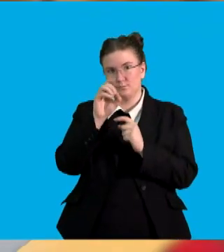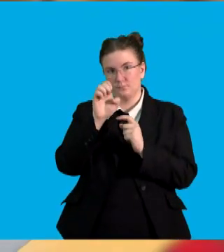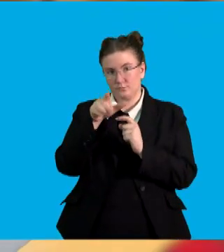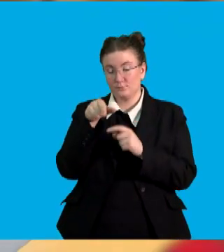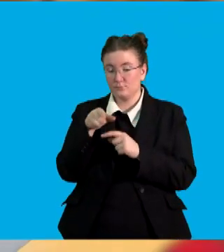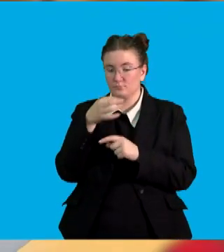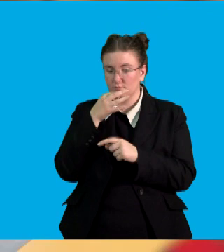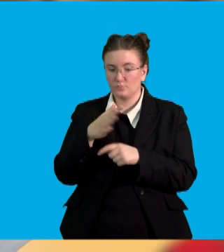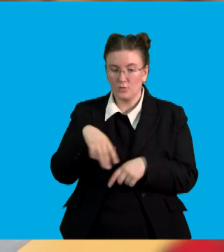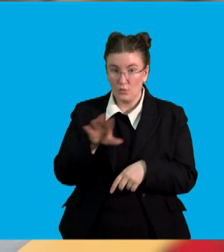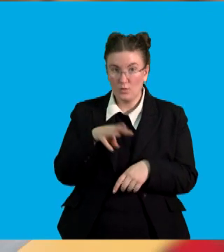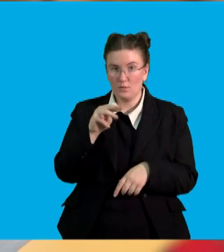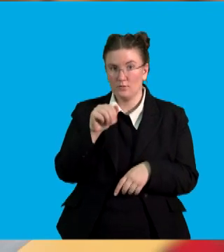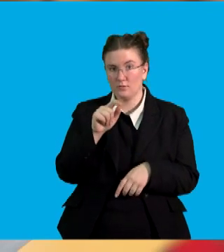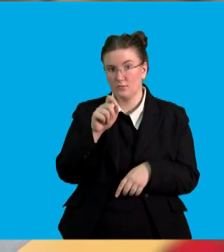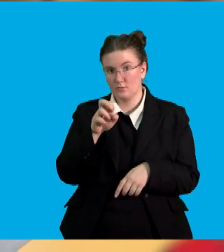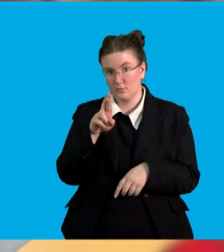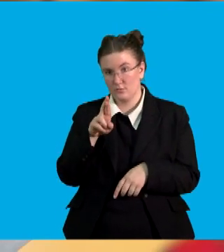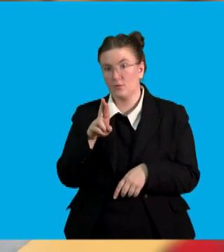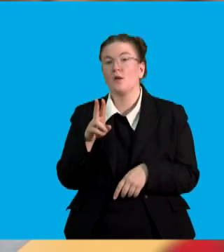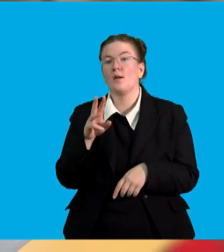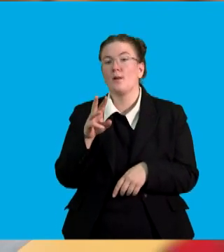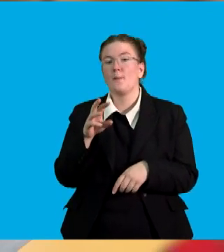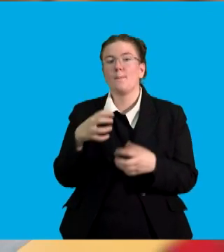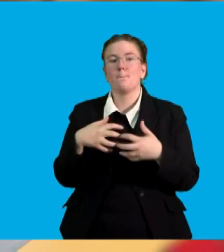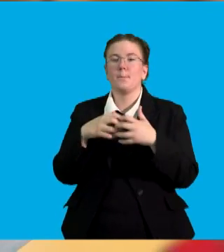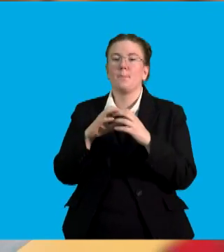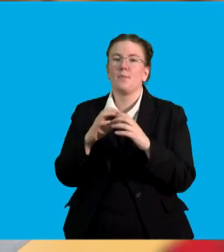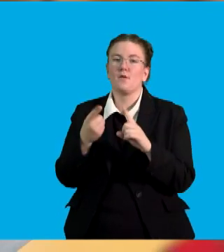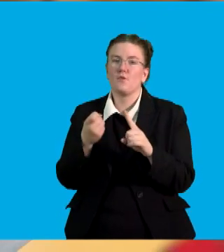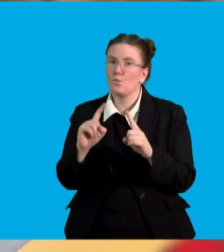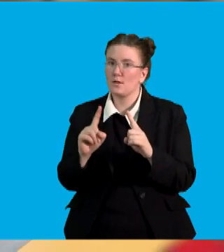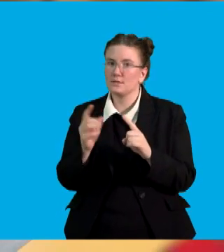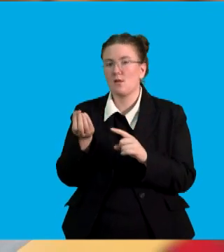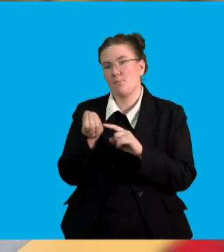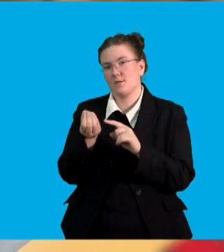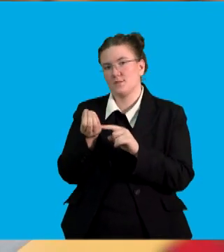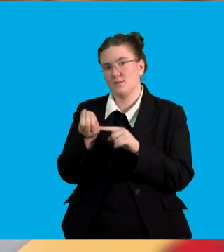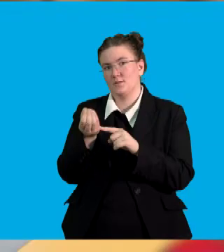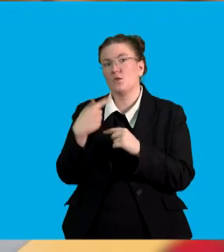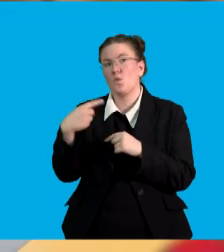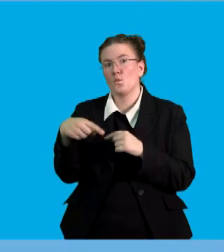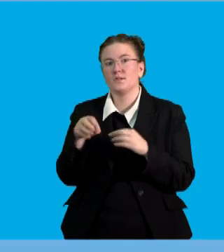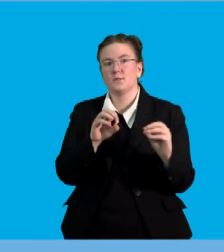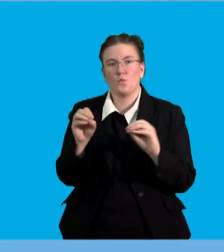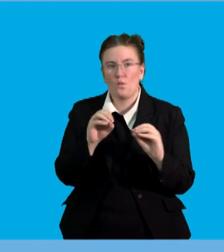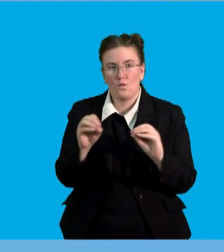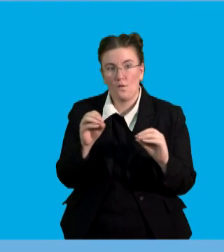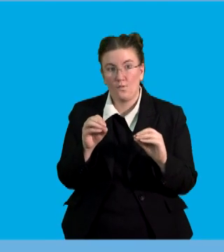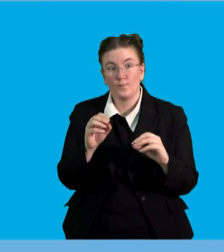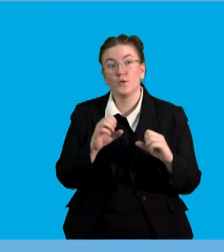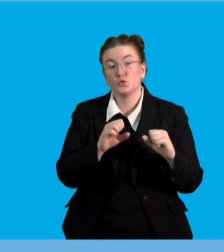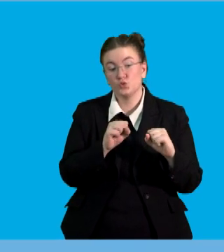of particles, and those particles are always in a constant motion. And now that means if we are talking about